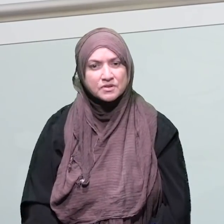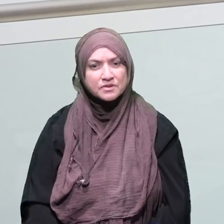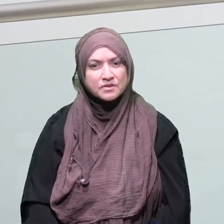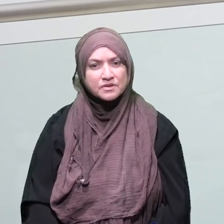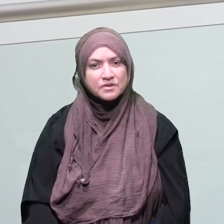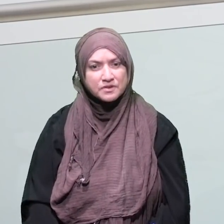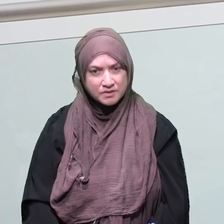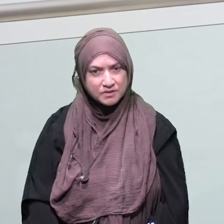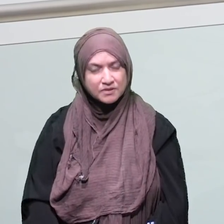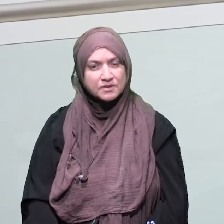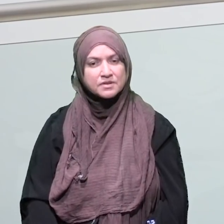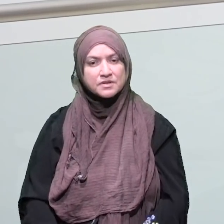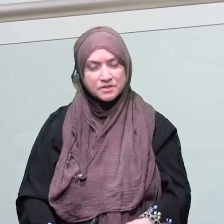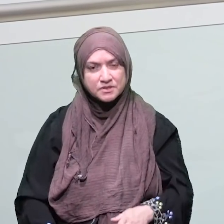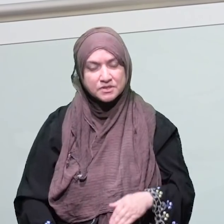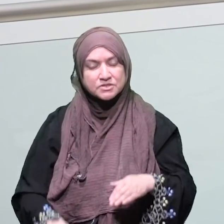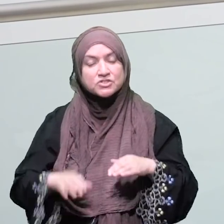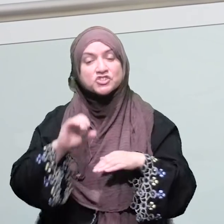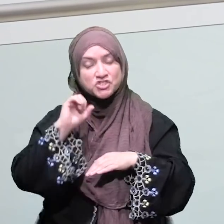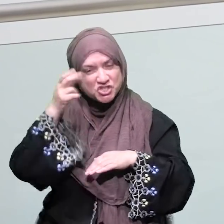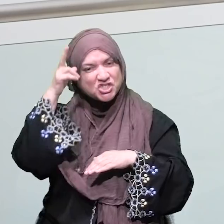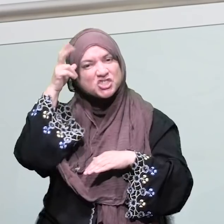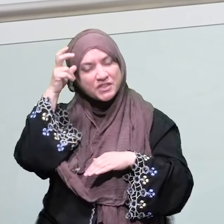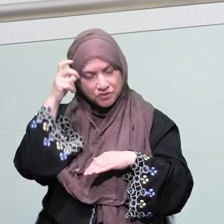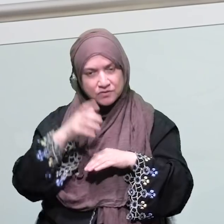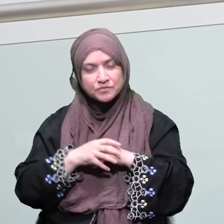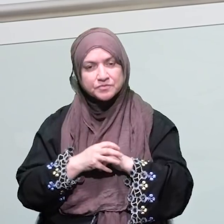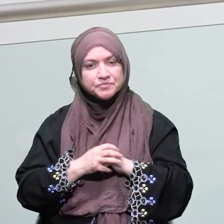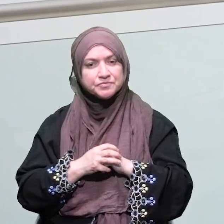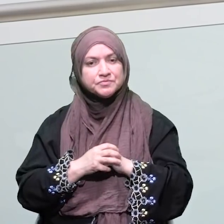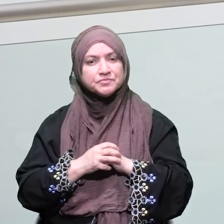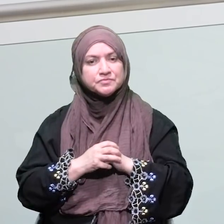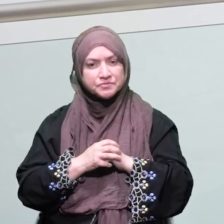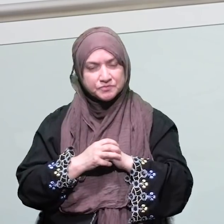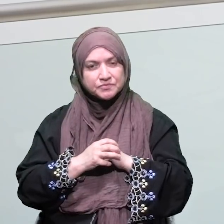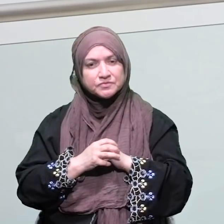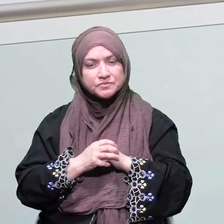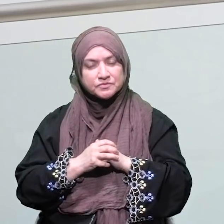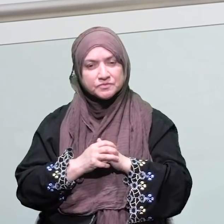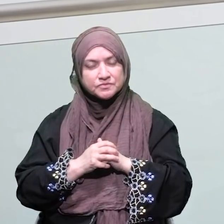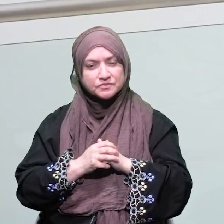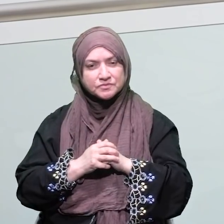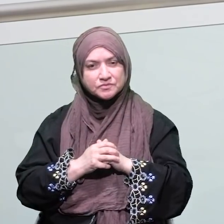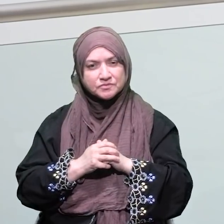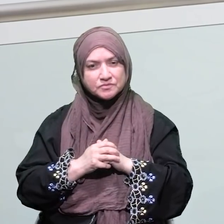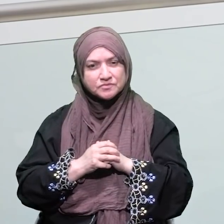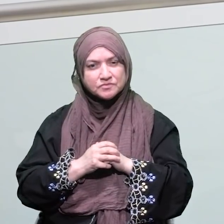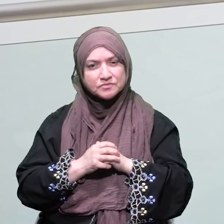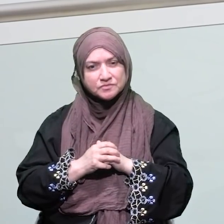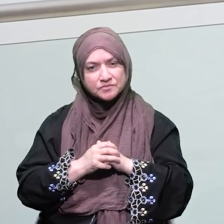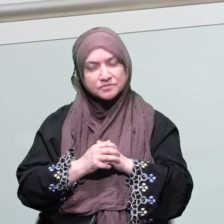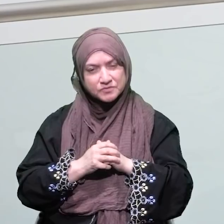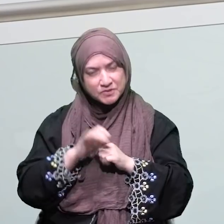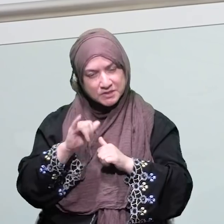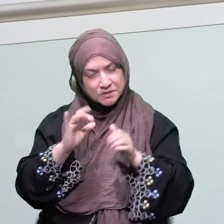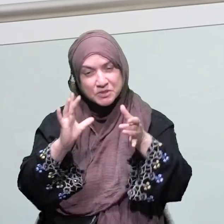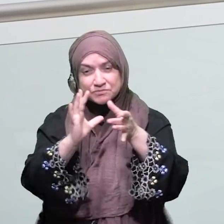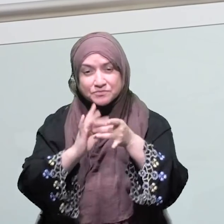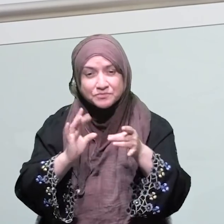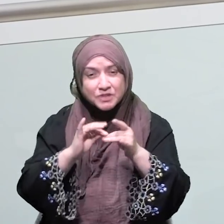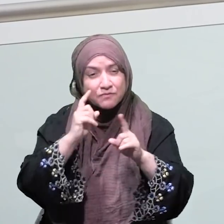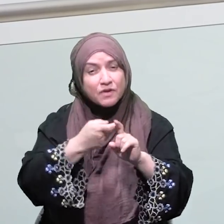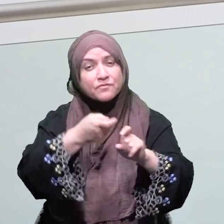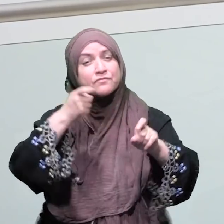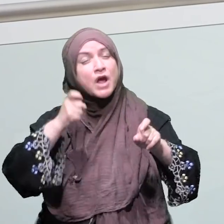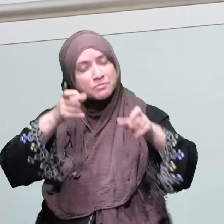interpretations of the scholars. But at the bare minimum, they are limited in the impact that they can have upon us